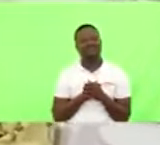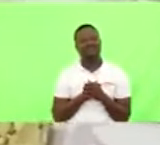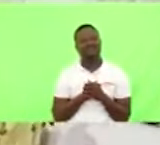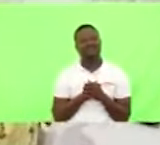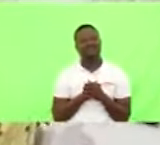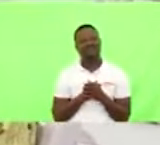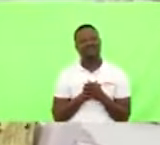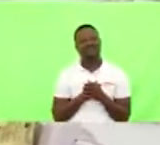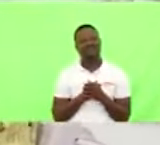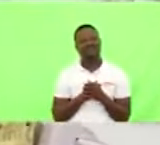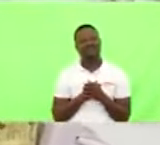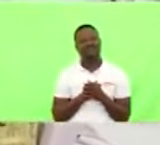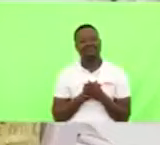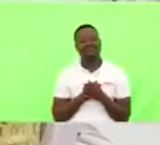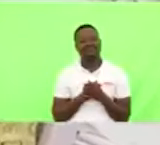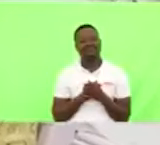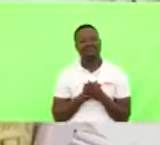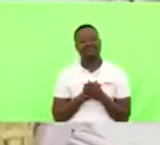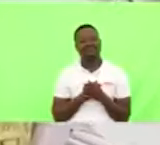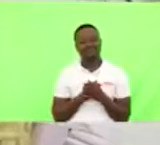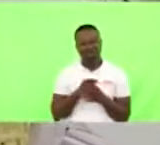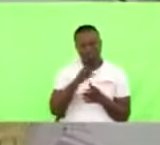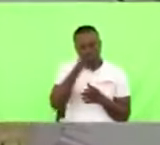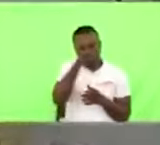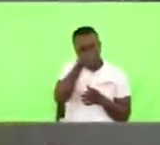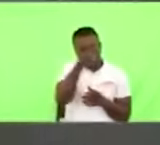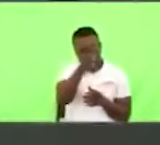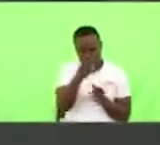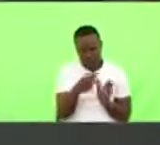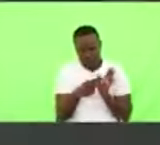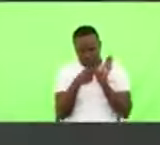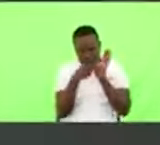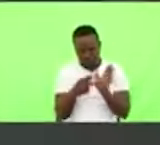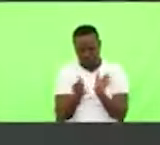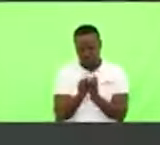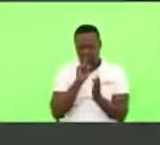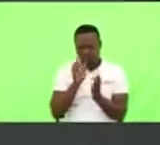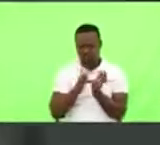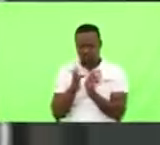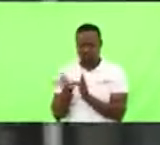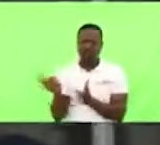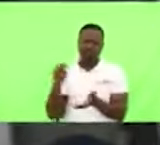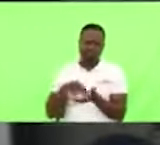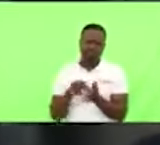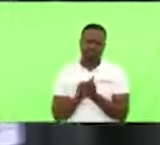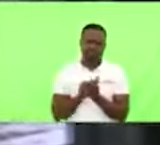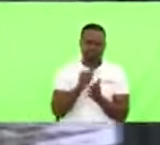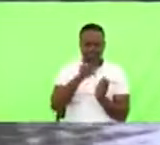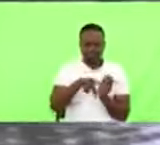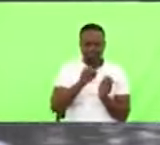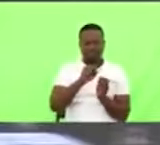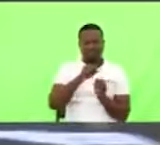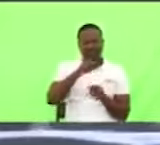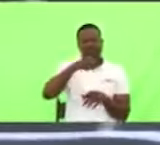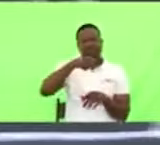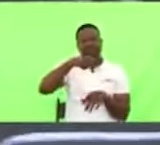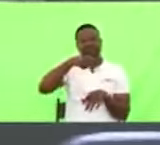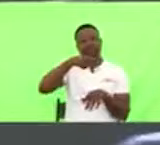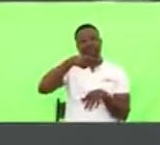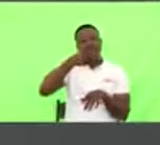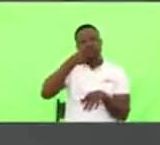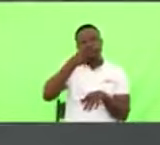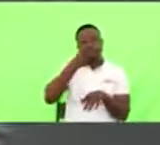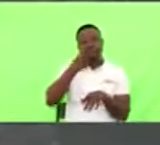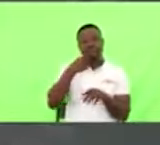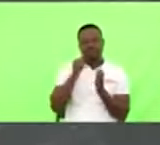You are the surest proof of the resurrection. The Apostle Paul said that they didn't know